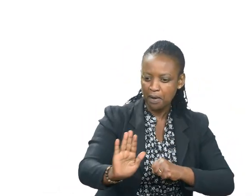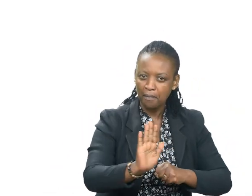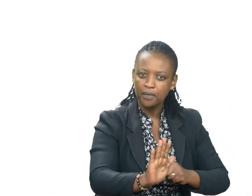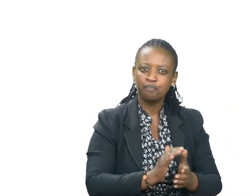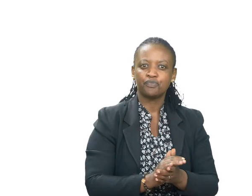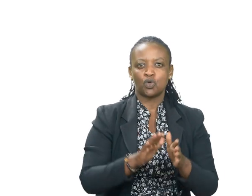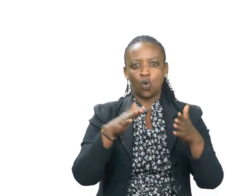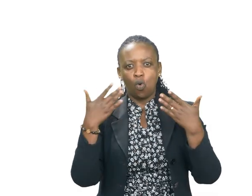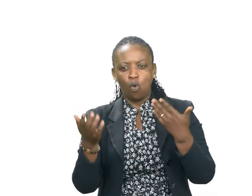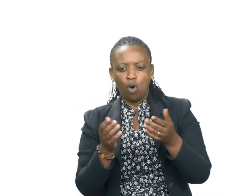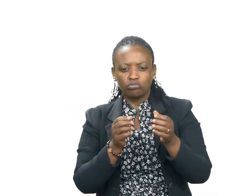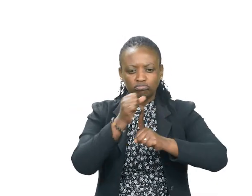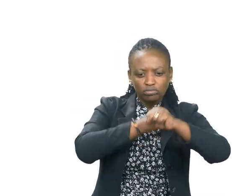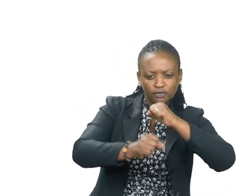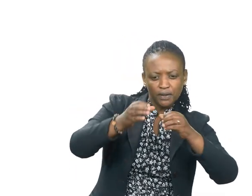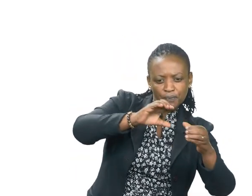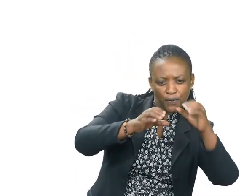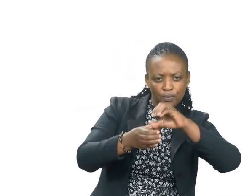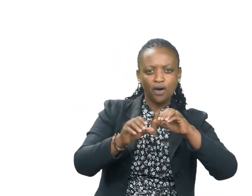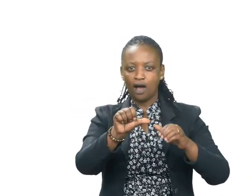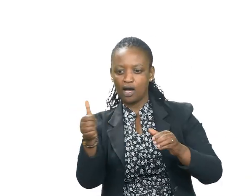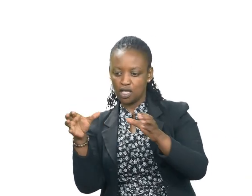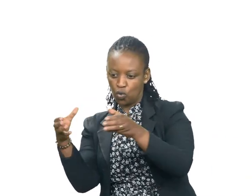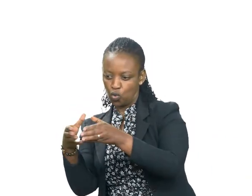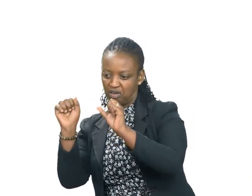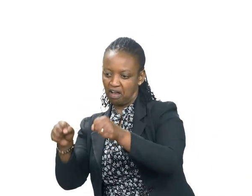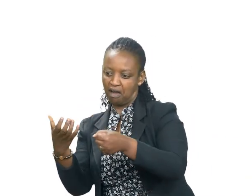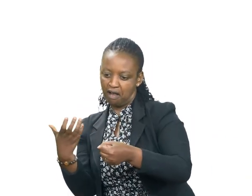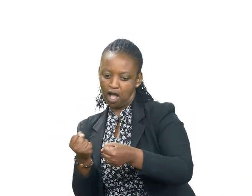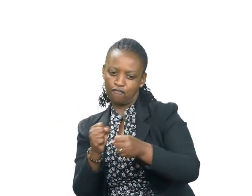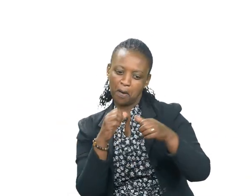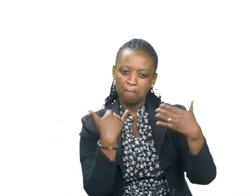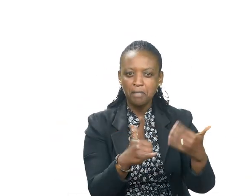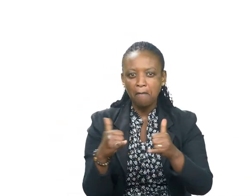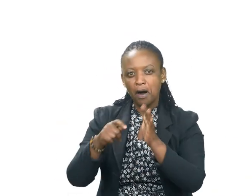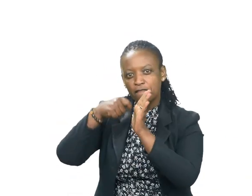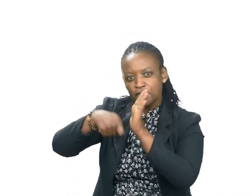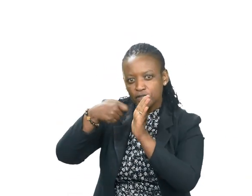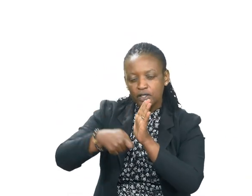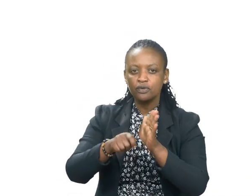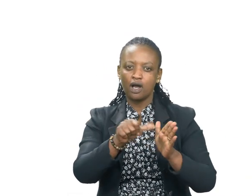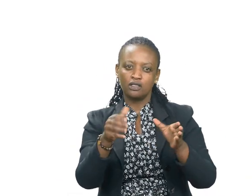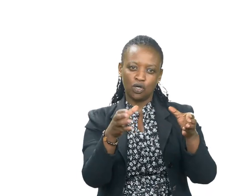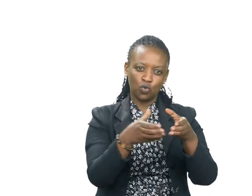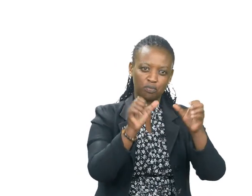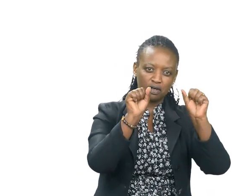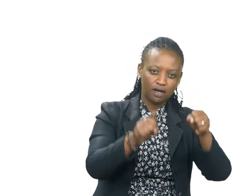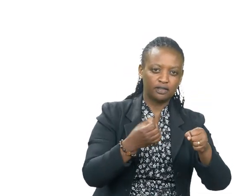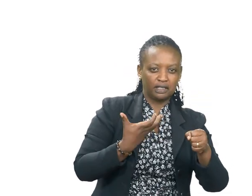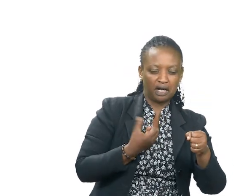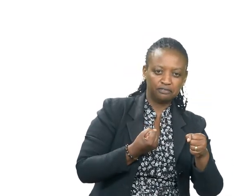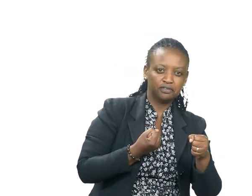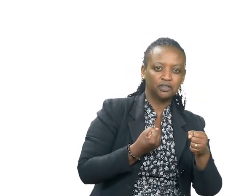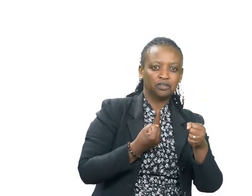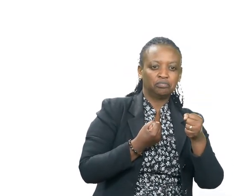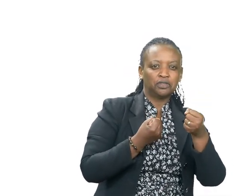hands-on activities or experiment. Another group can have playing video. Another group